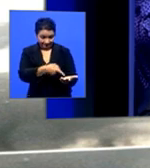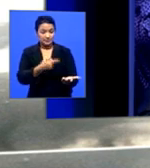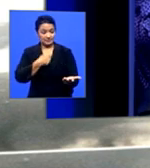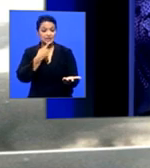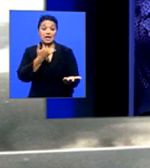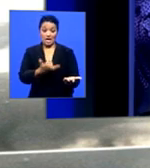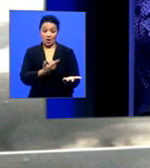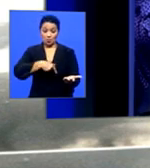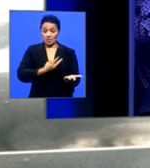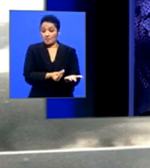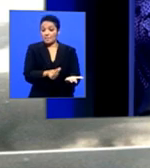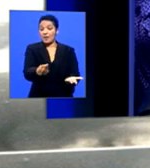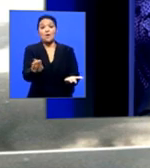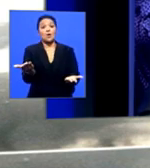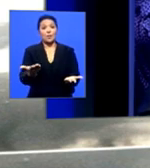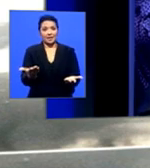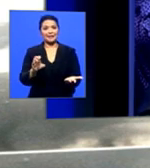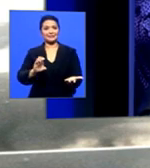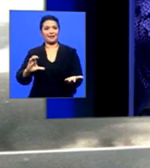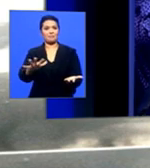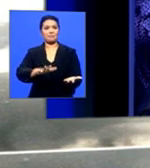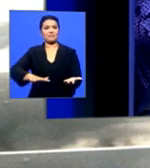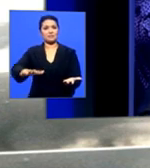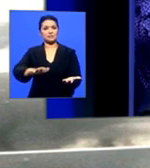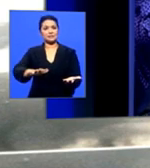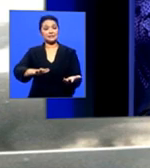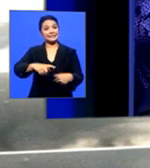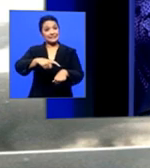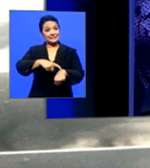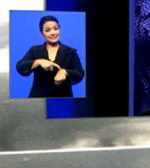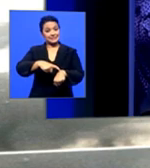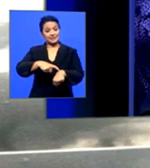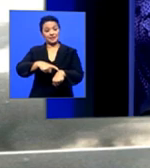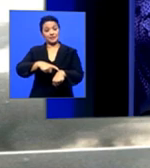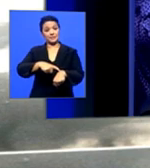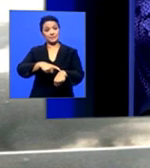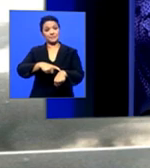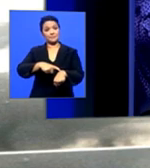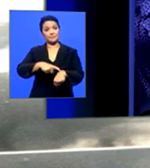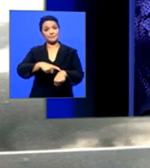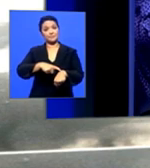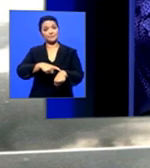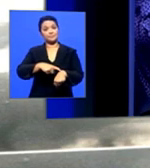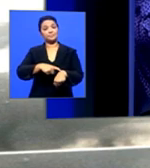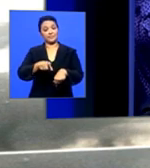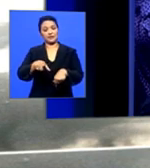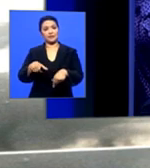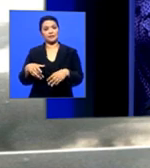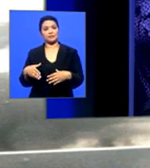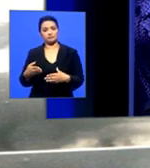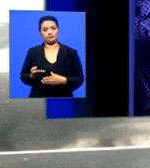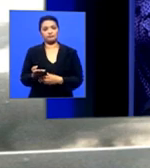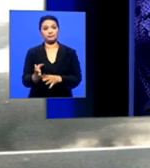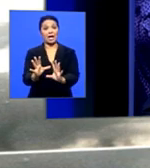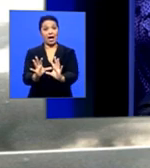we're taking you to the Eastern Cape. Yeah. And then even when he's being taken to taken home, even when